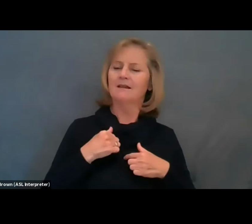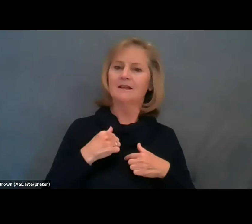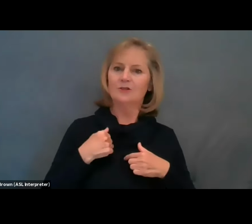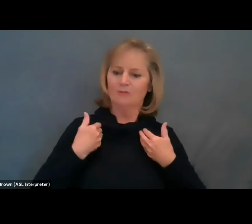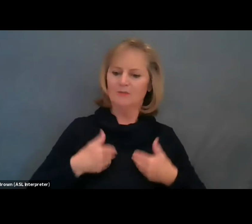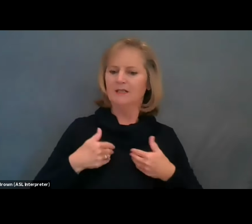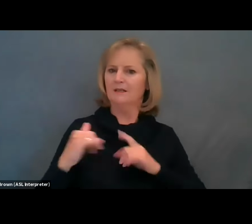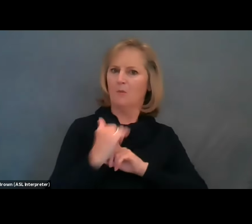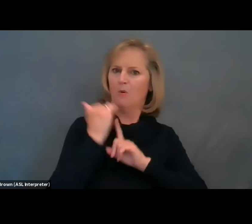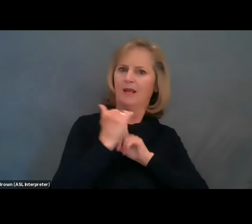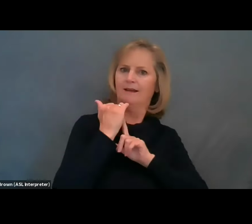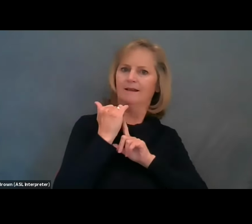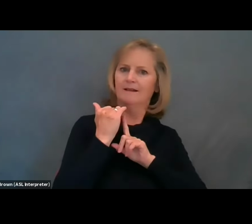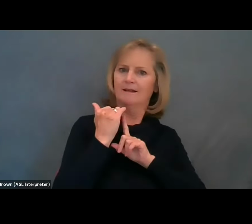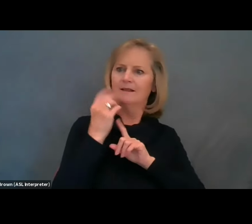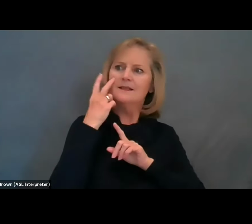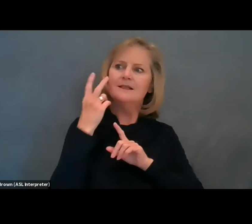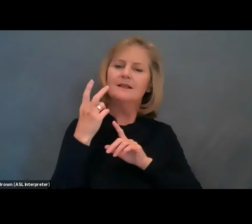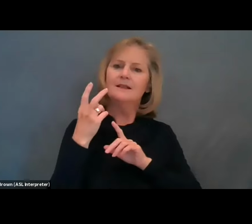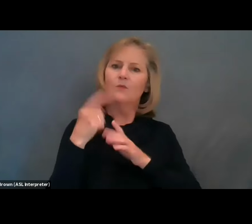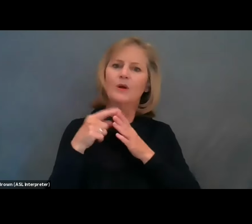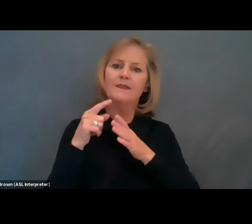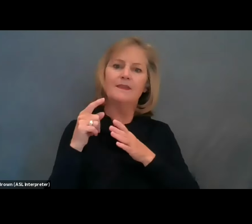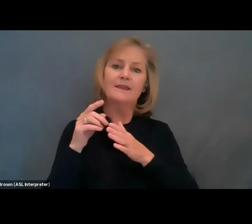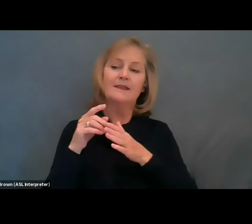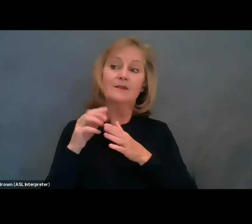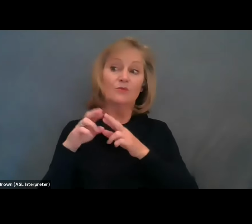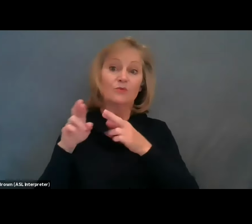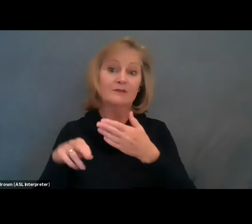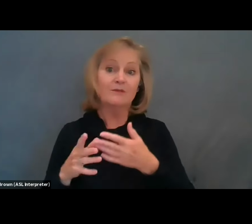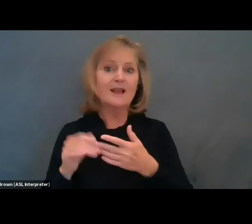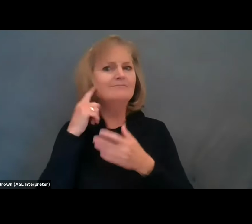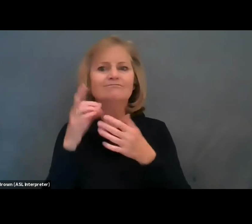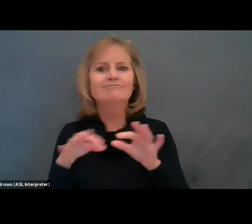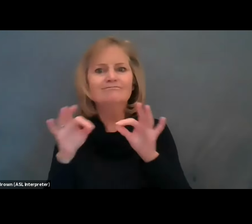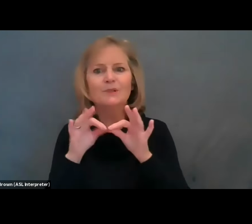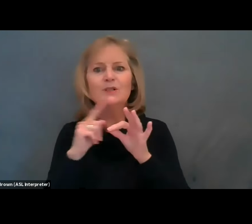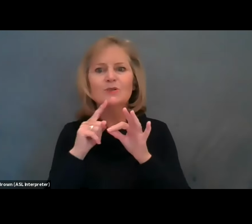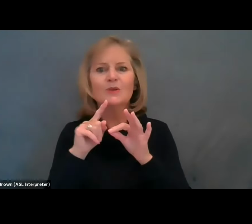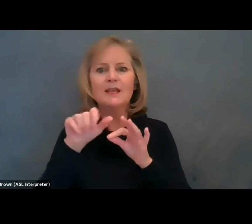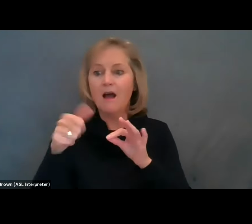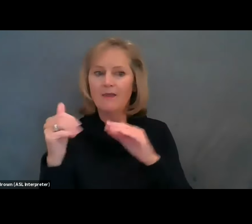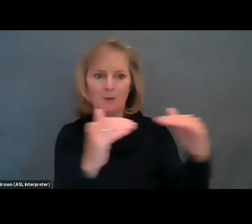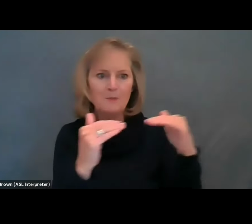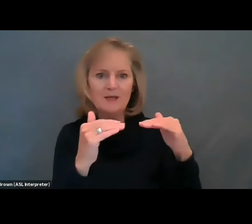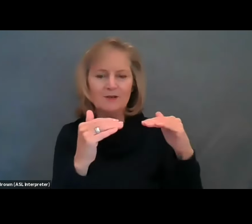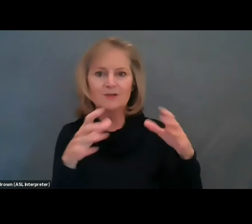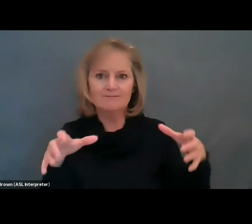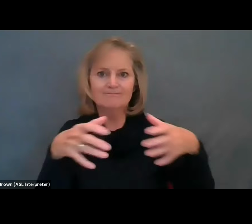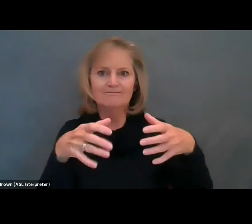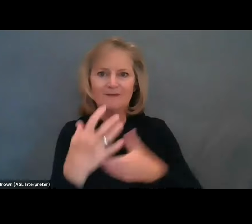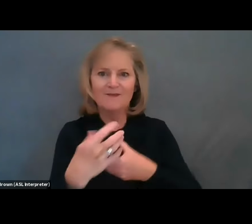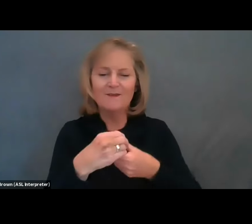be bullied, and sort of seeing what the outcomes could be. I think it's just important to get the other peers on